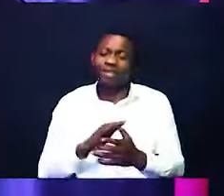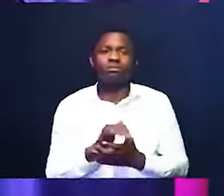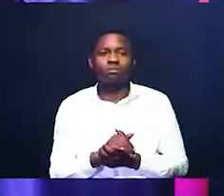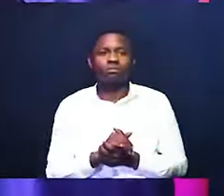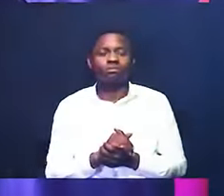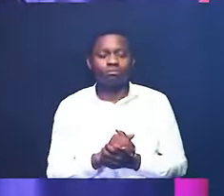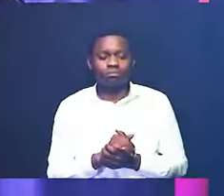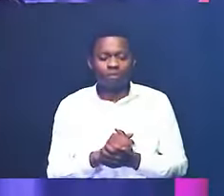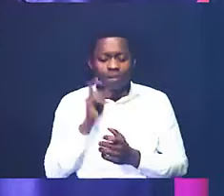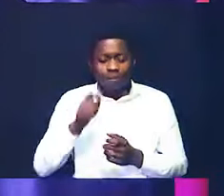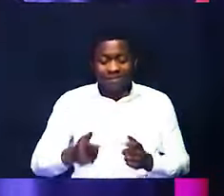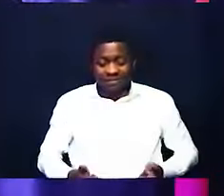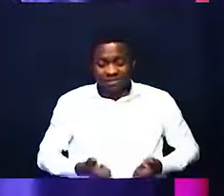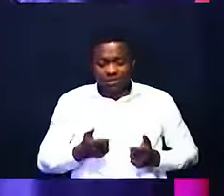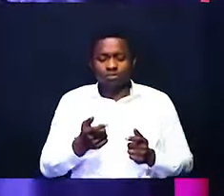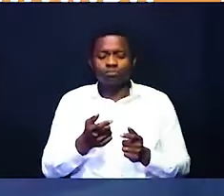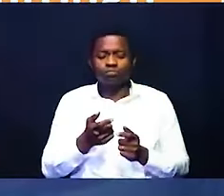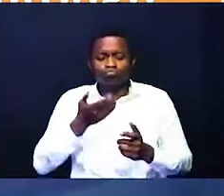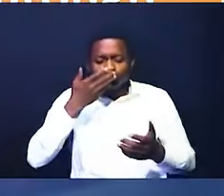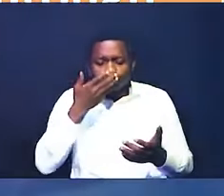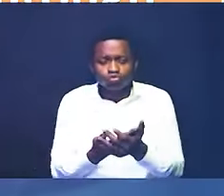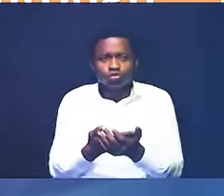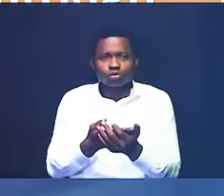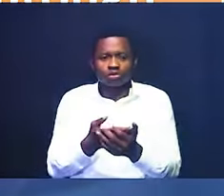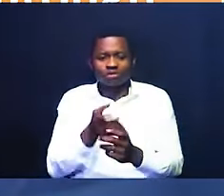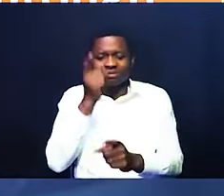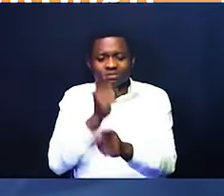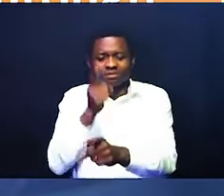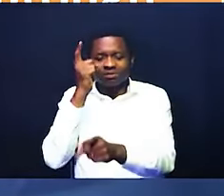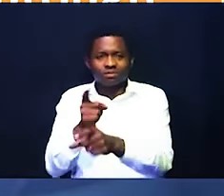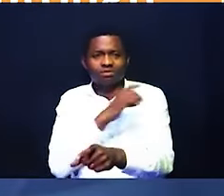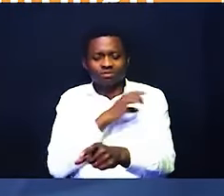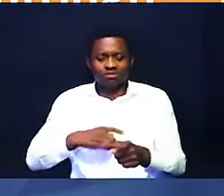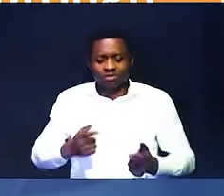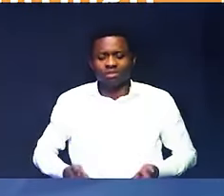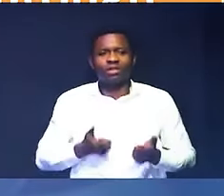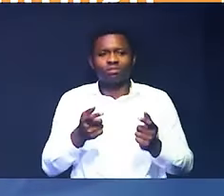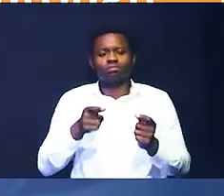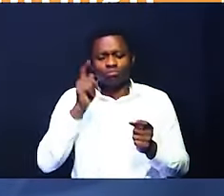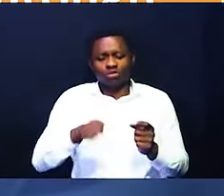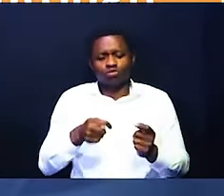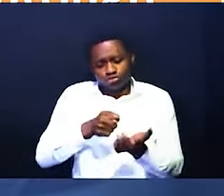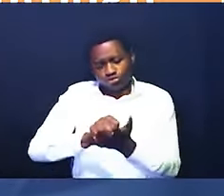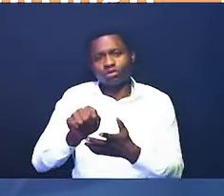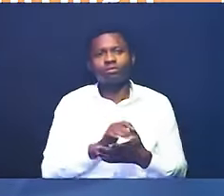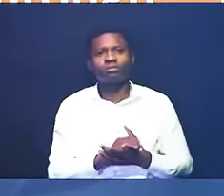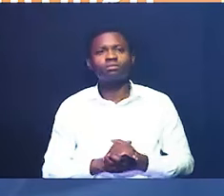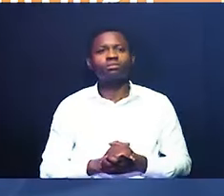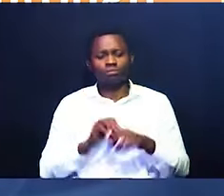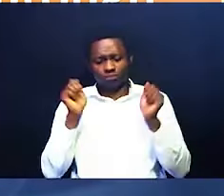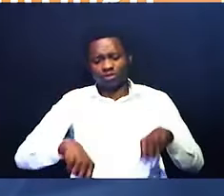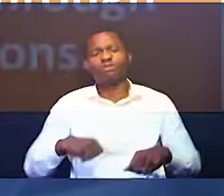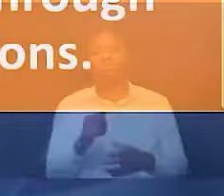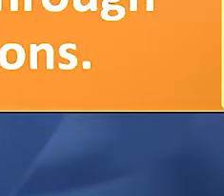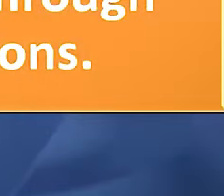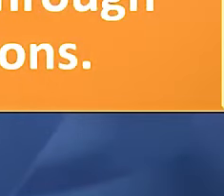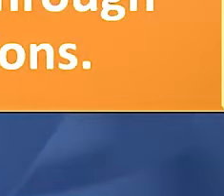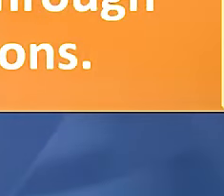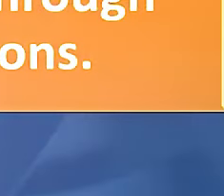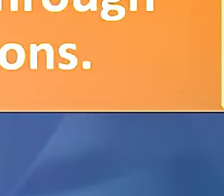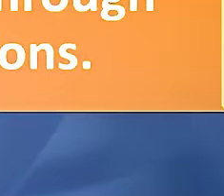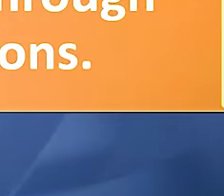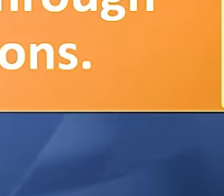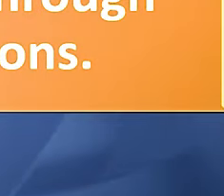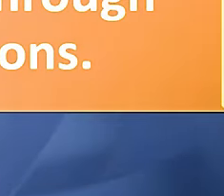Consistent Christian life is achievable. Okay, abrabo aye bose Christofo eni nyame asem keke sisi ani no e betumi aye ho. It must be